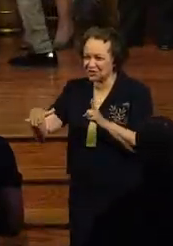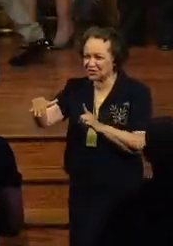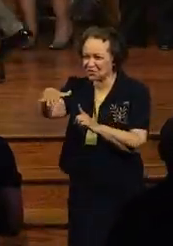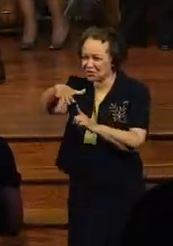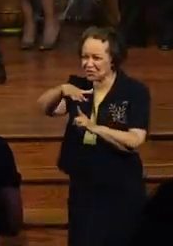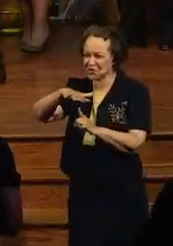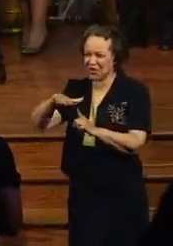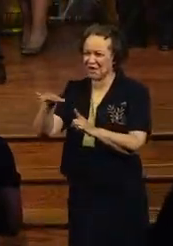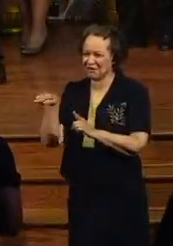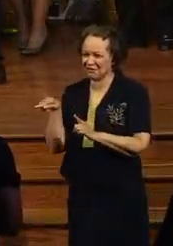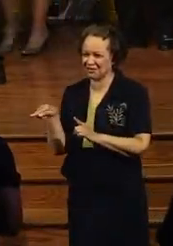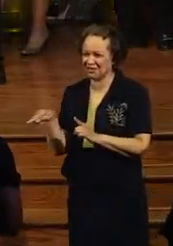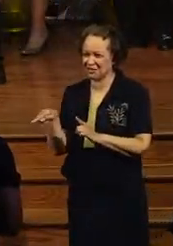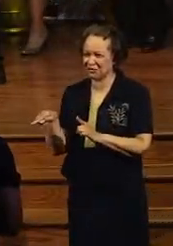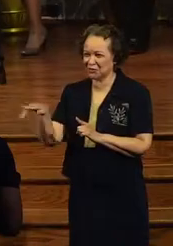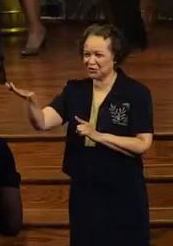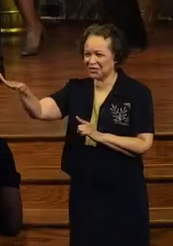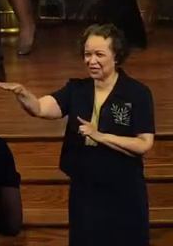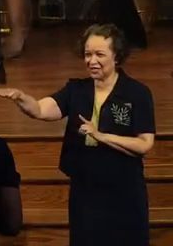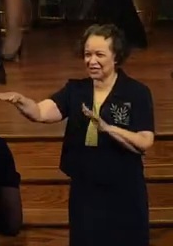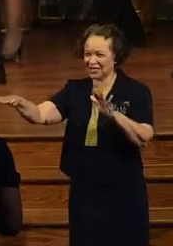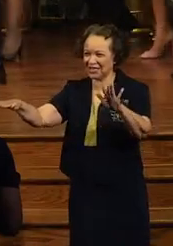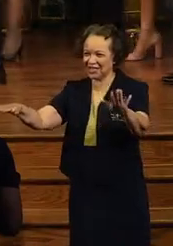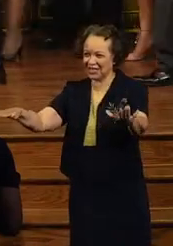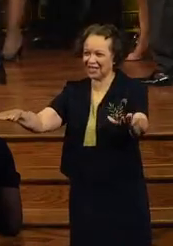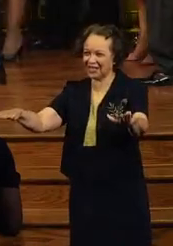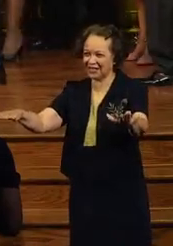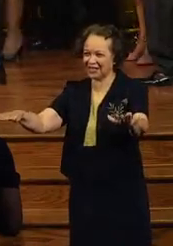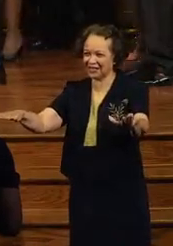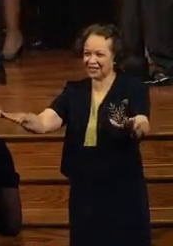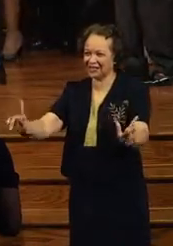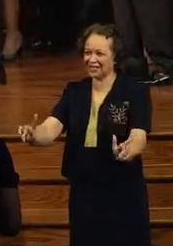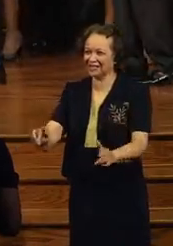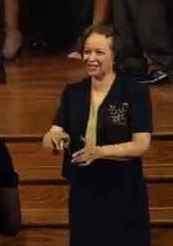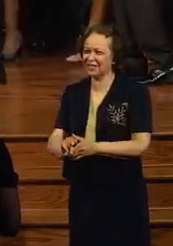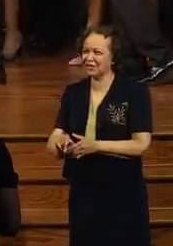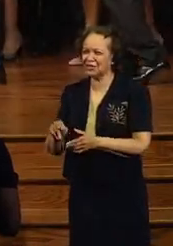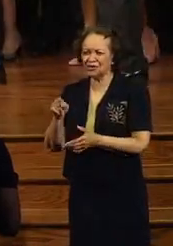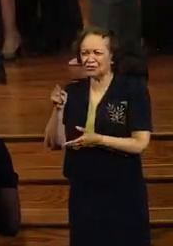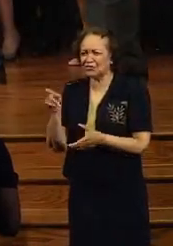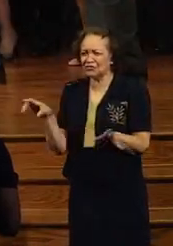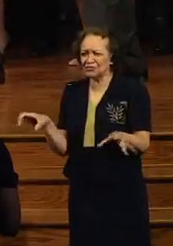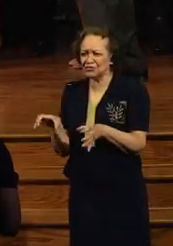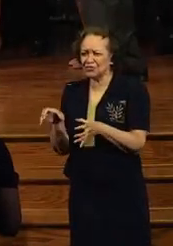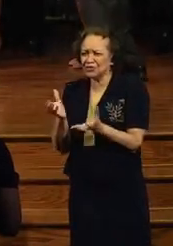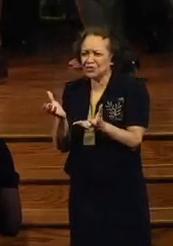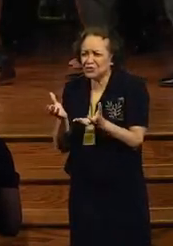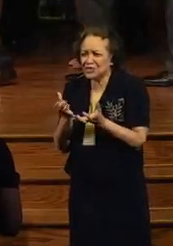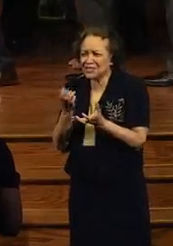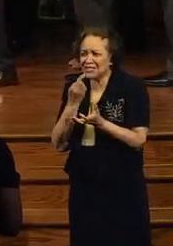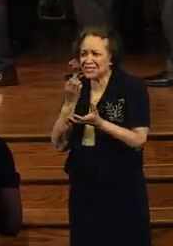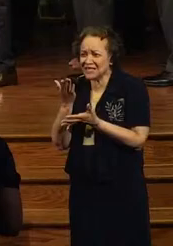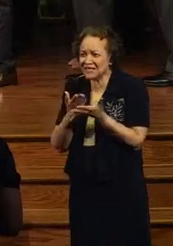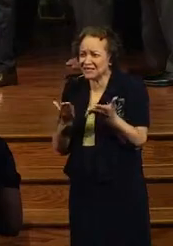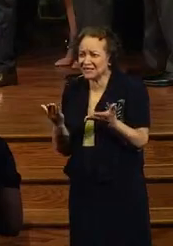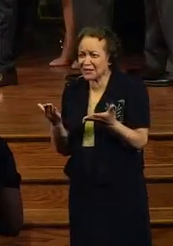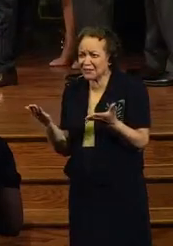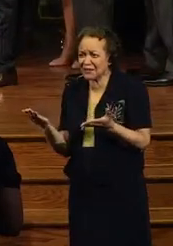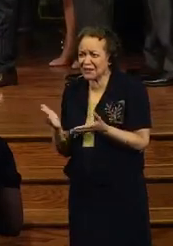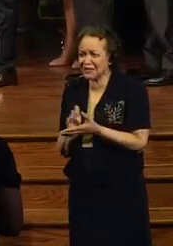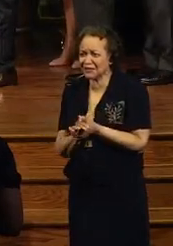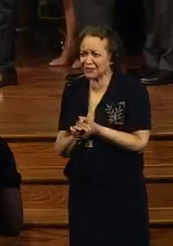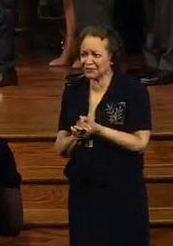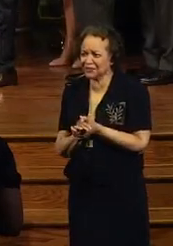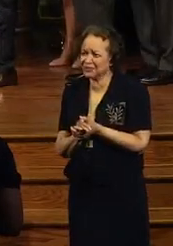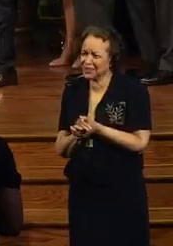closer. And we're going to lay hands on this young man as he goes forth. Michael, anything you want to say to your church family as you're getting ready to go? I know he's a man of